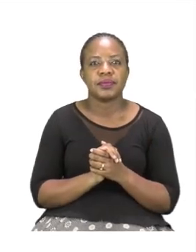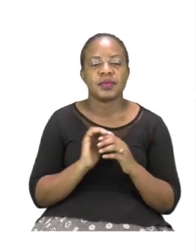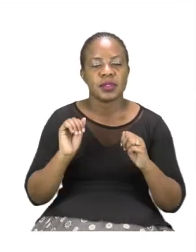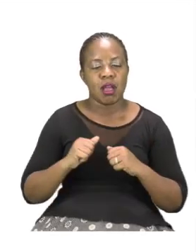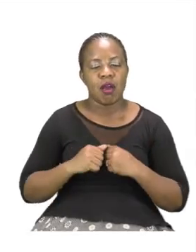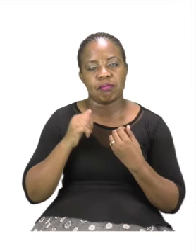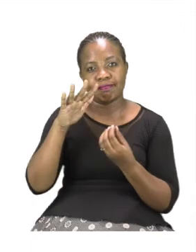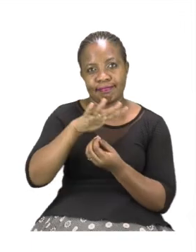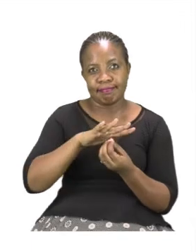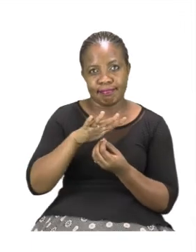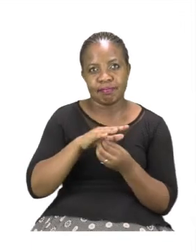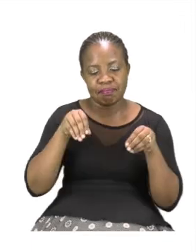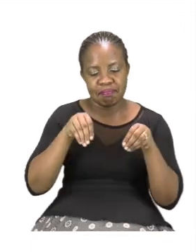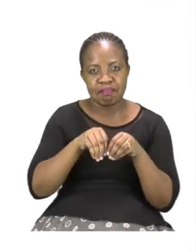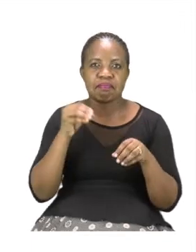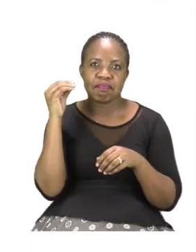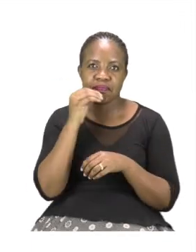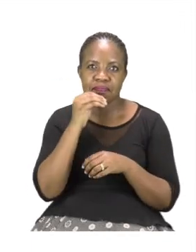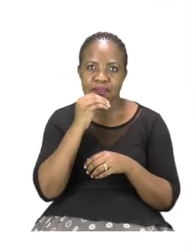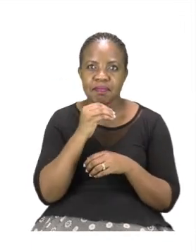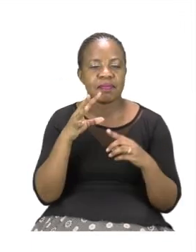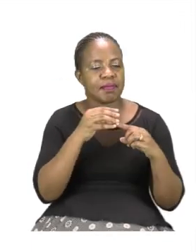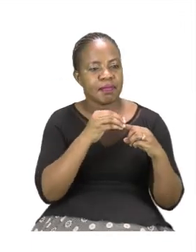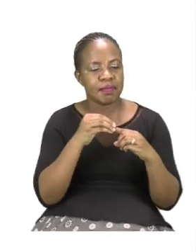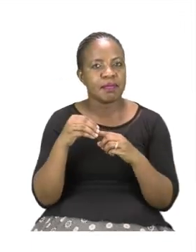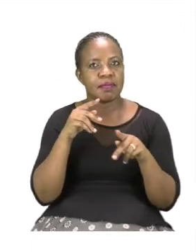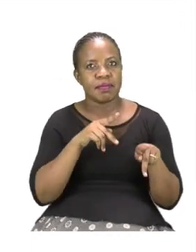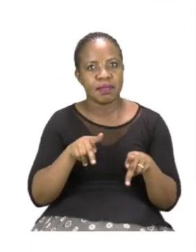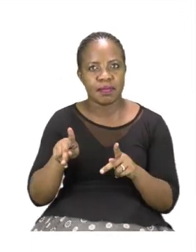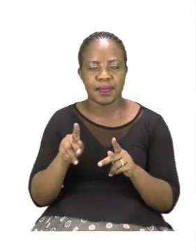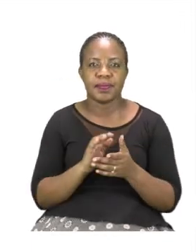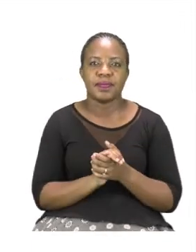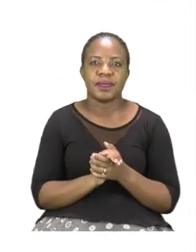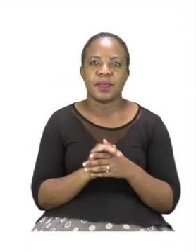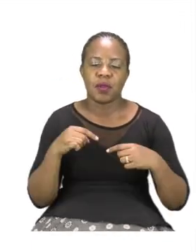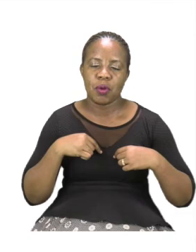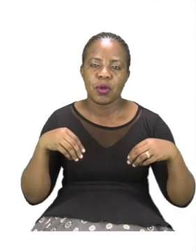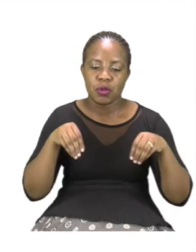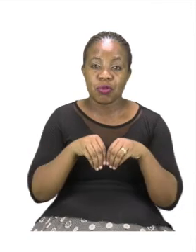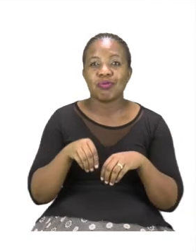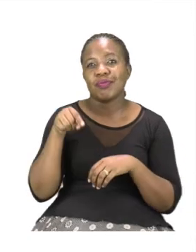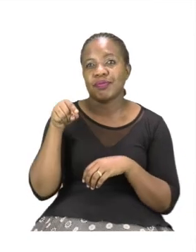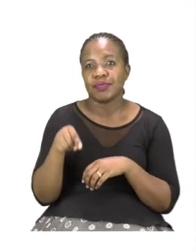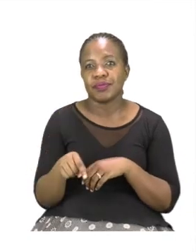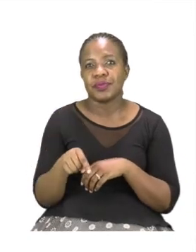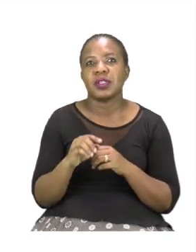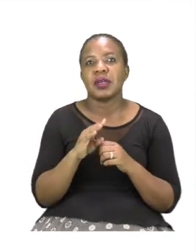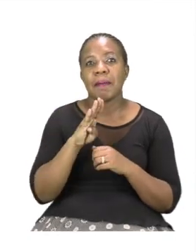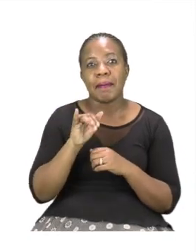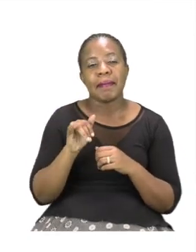Our family makes meals a special event. We do this by